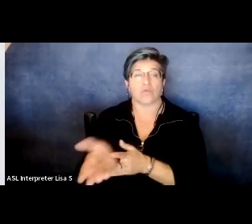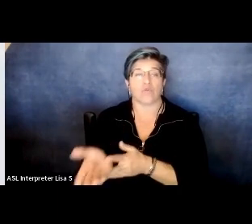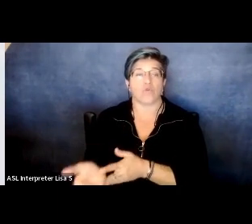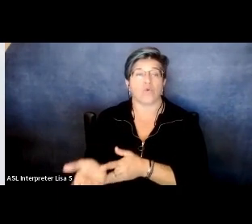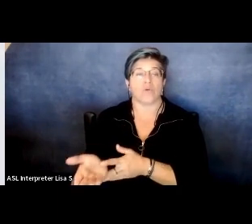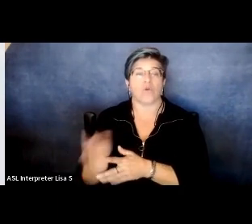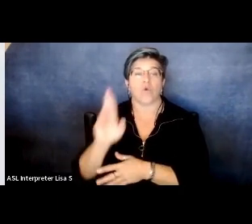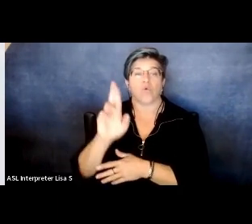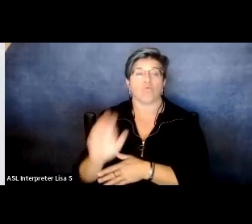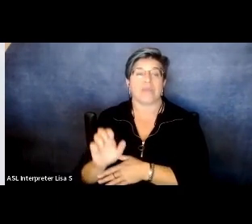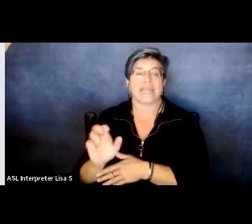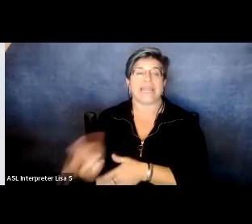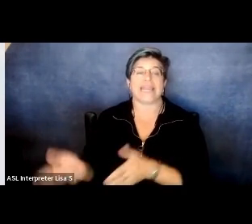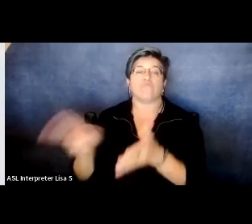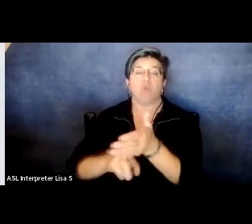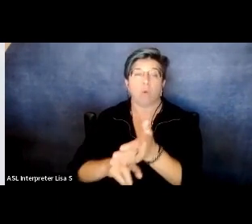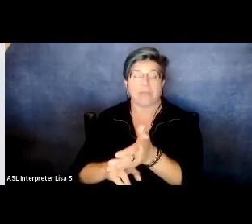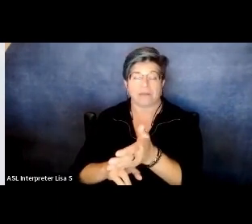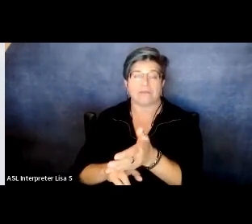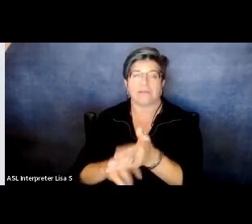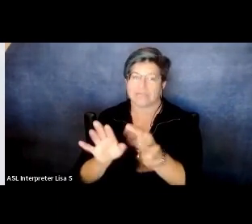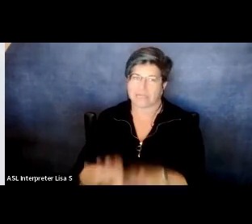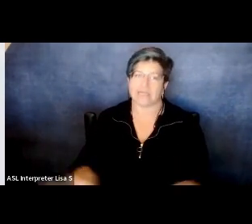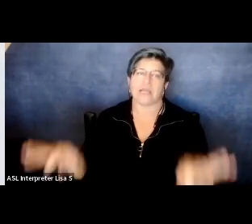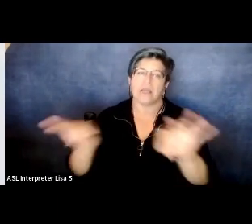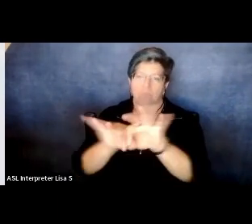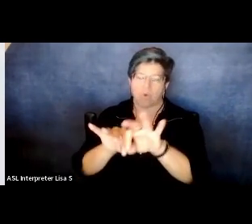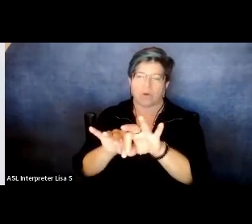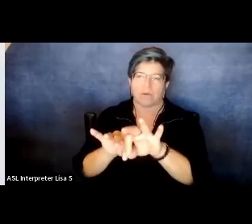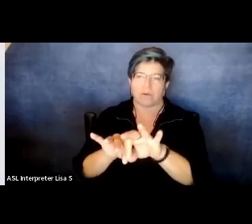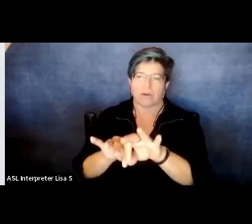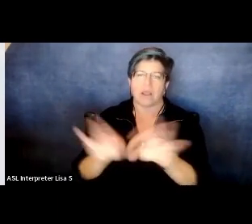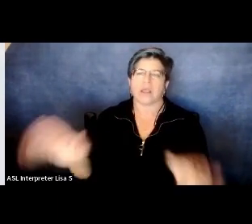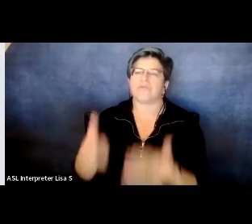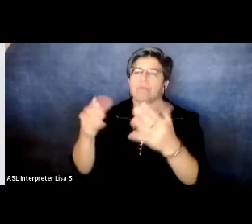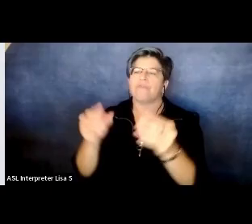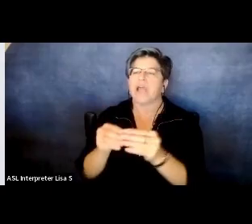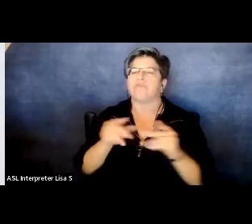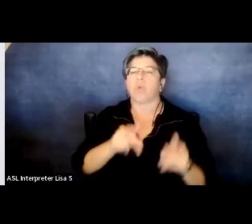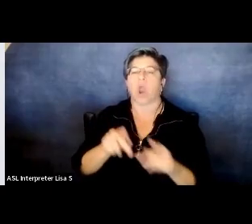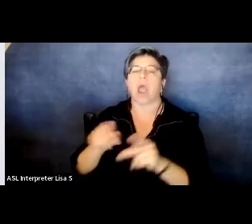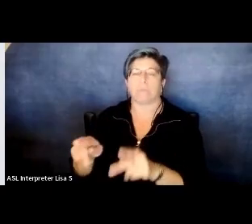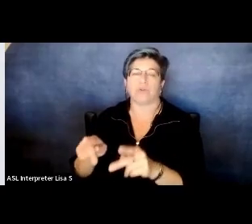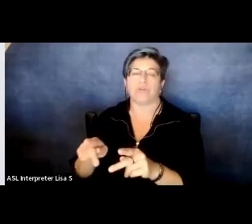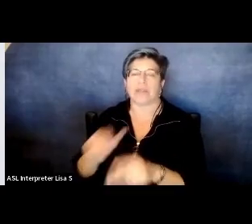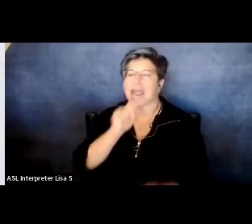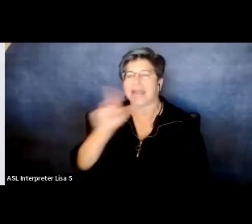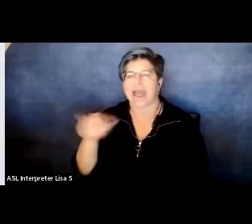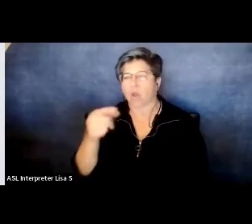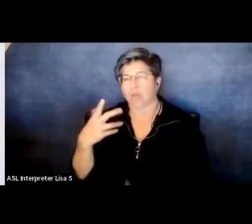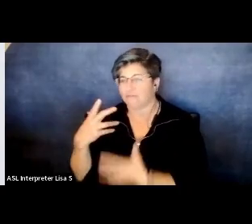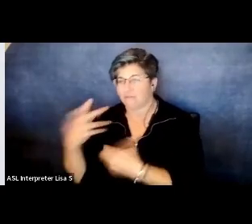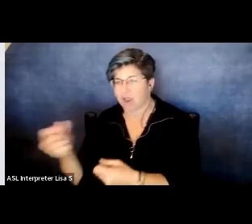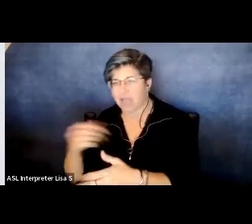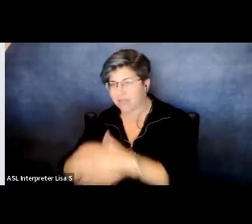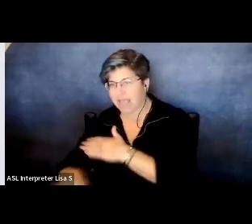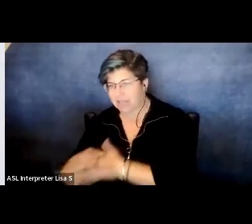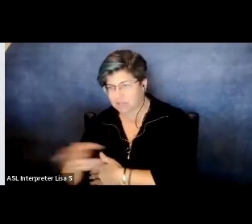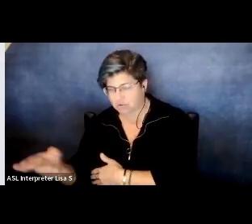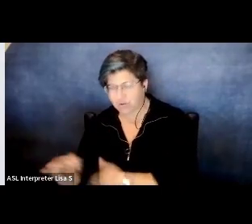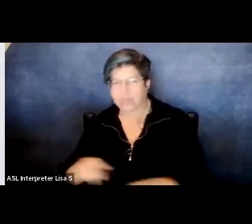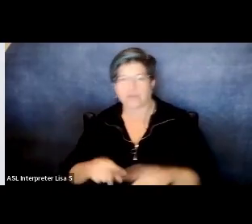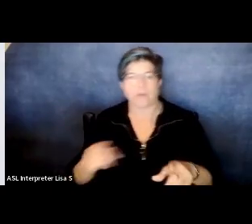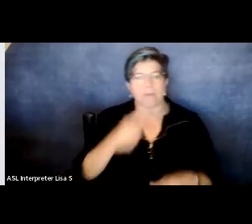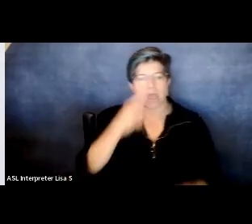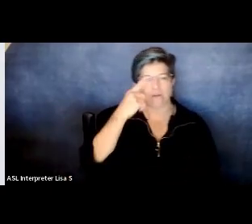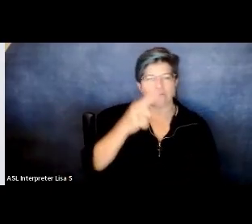so important for trafficking survivors because it provides more opportunities, not just for health and access to resources, but